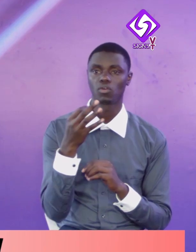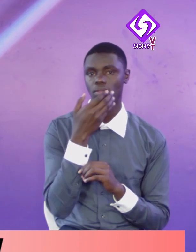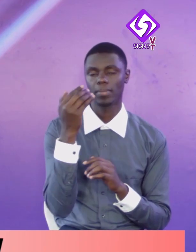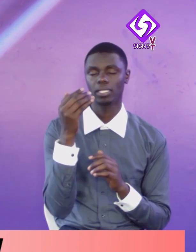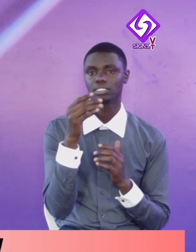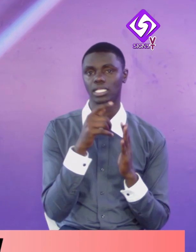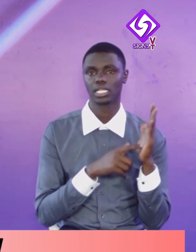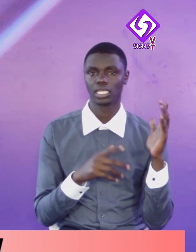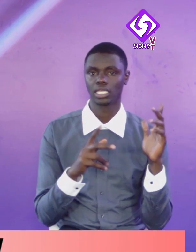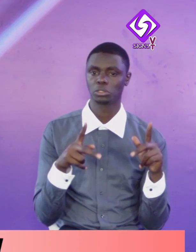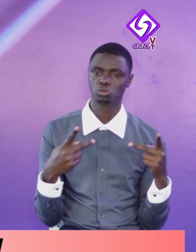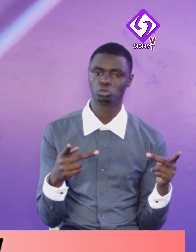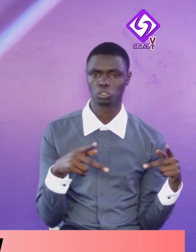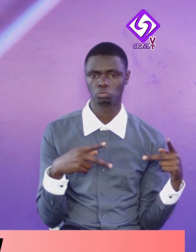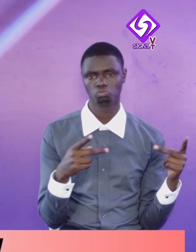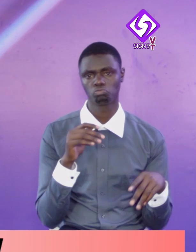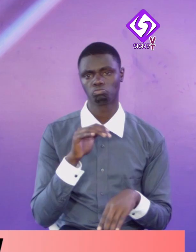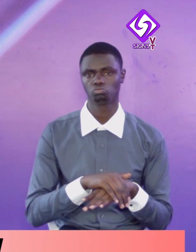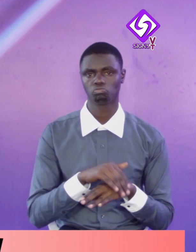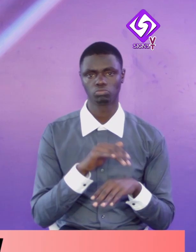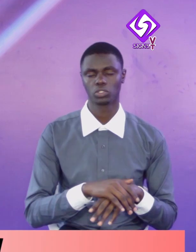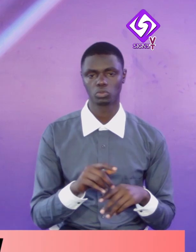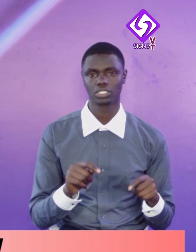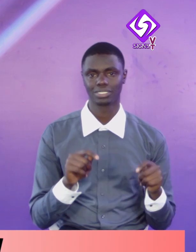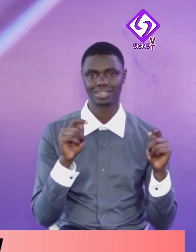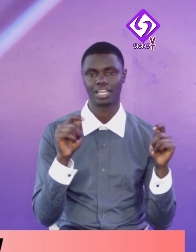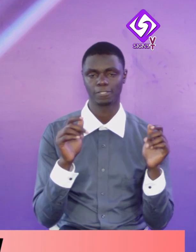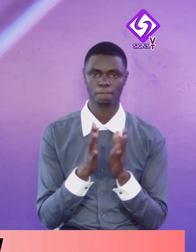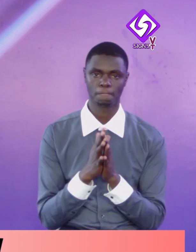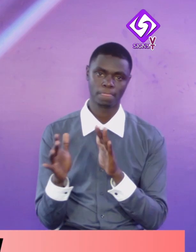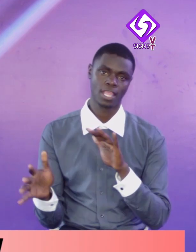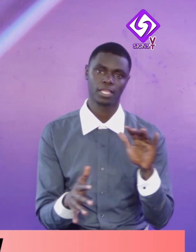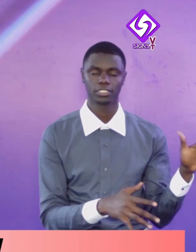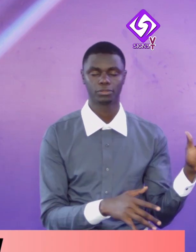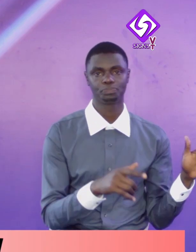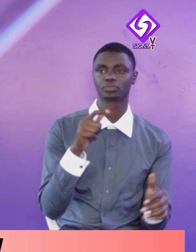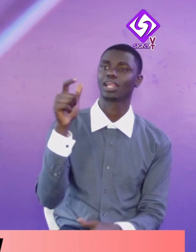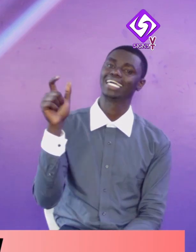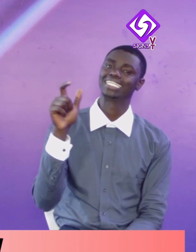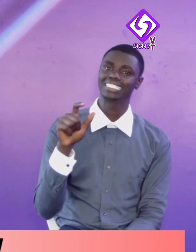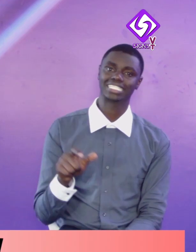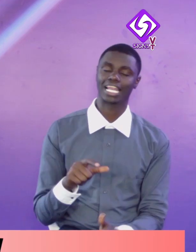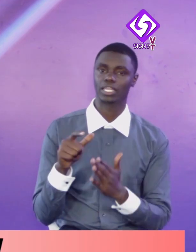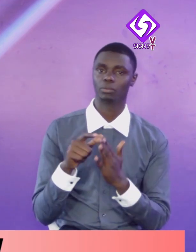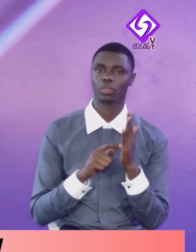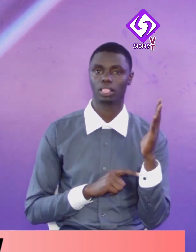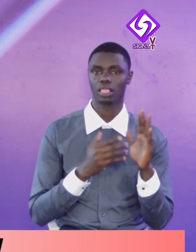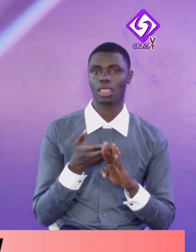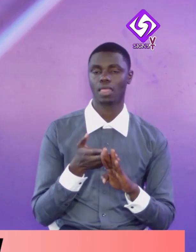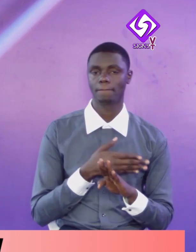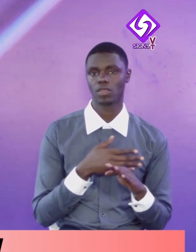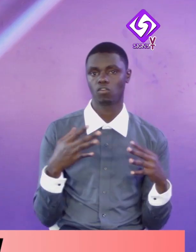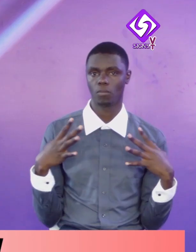and it's producing many talents. Okay, let's now go to the Italian Serie A before we